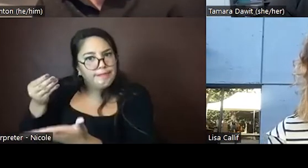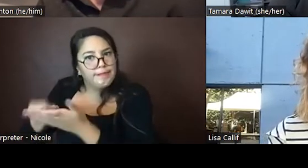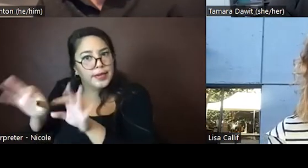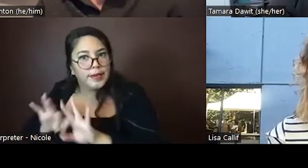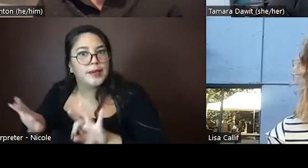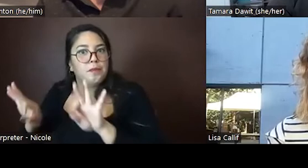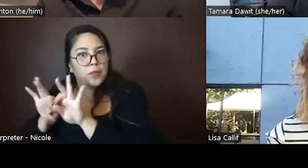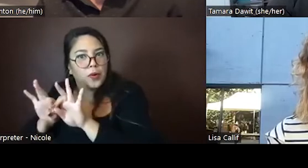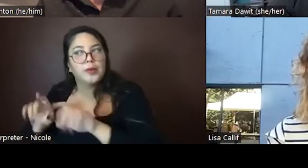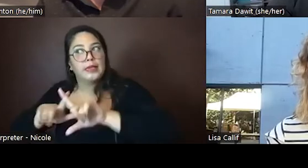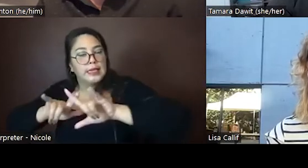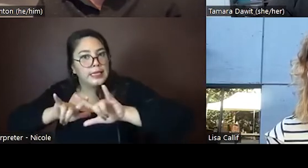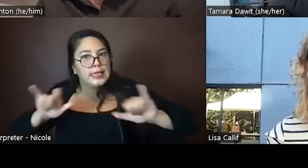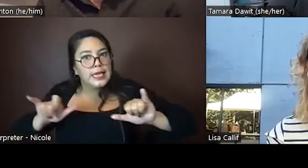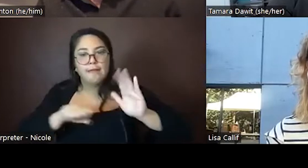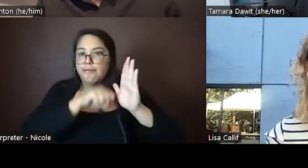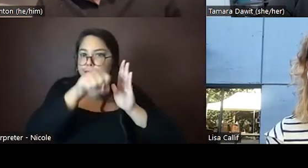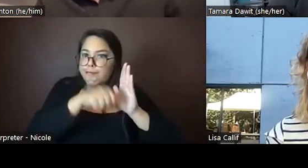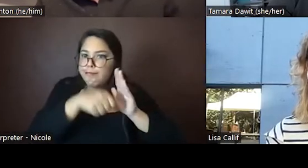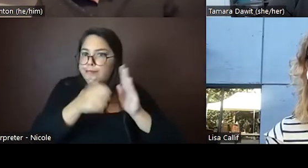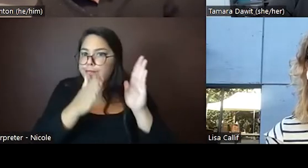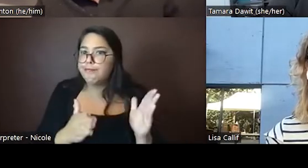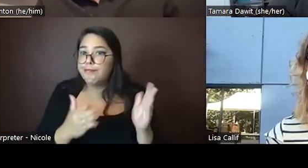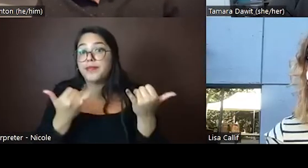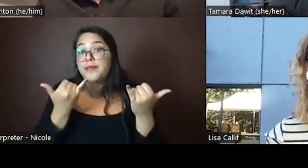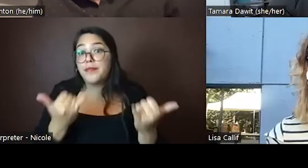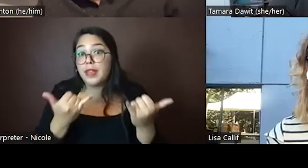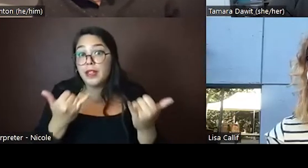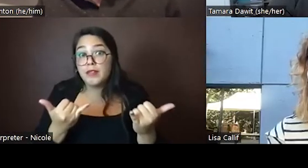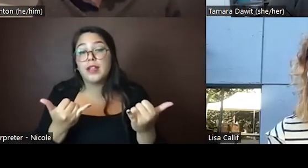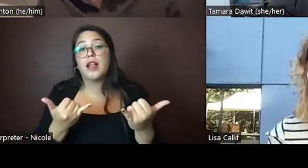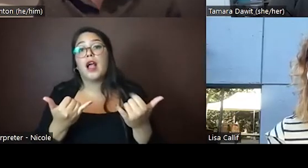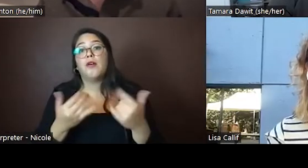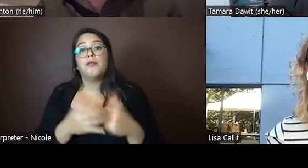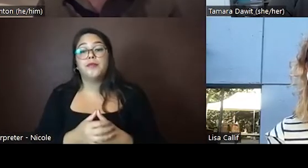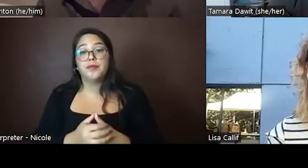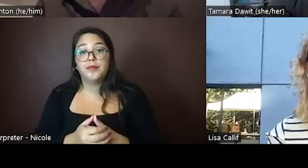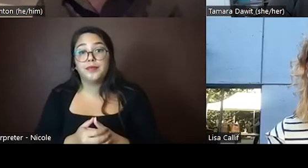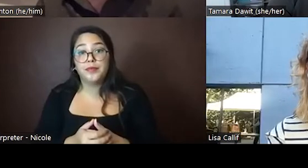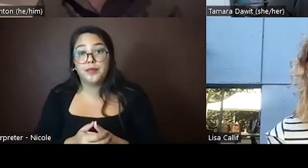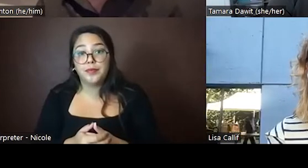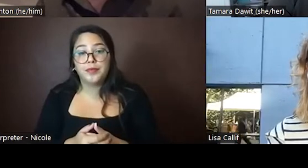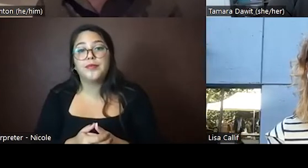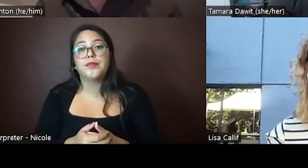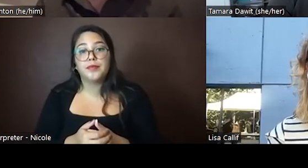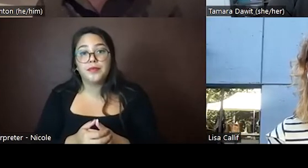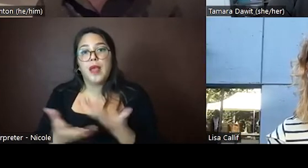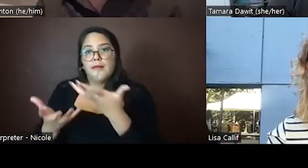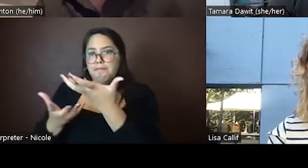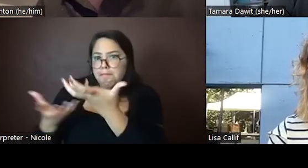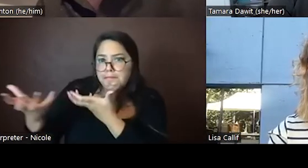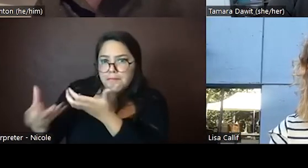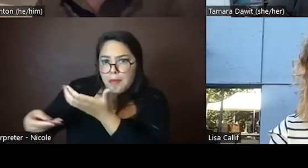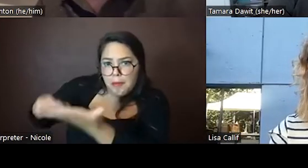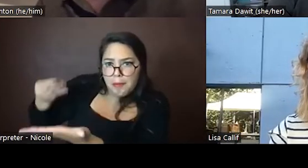like filmmakers are facing the like exchanges while they're composing their narratives and the way